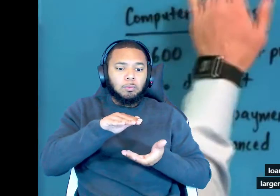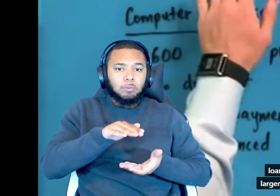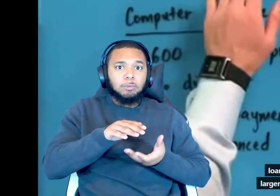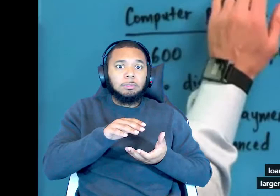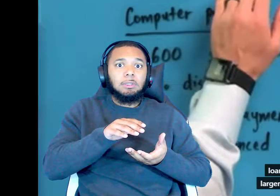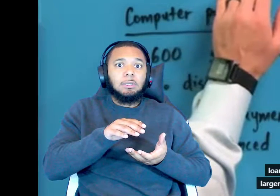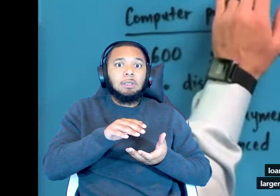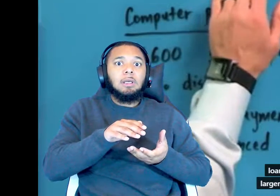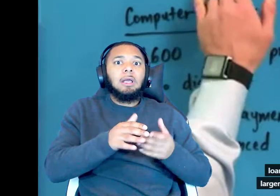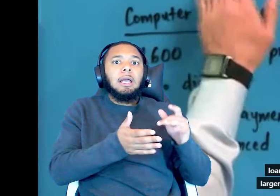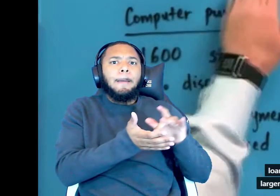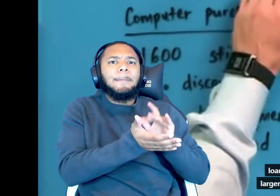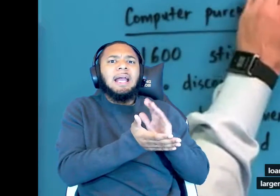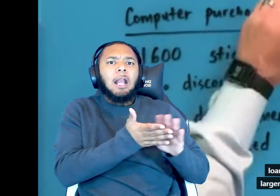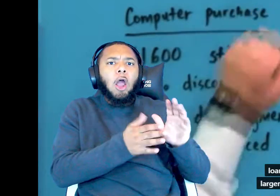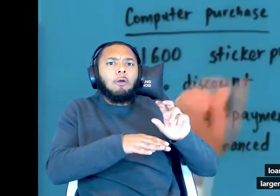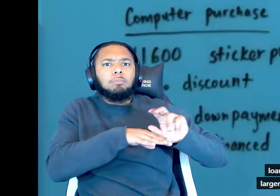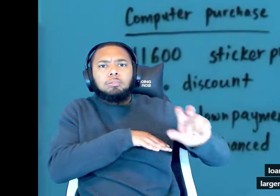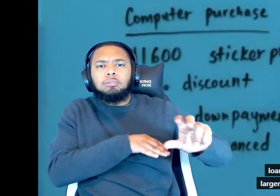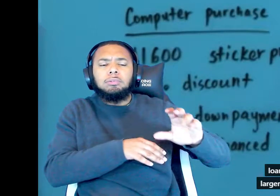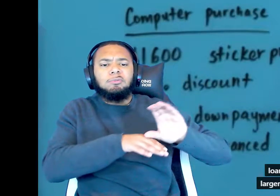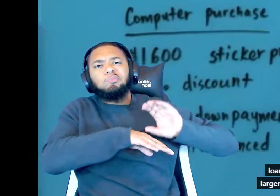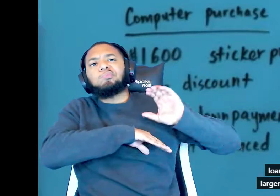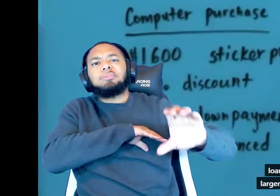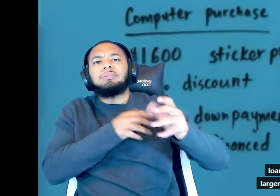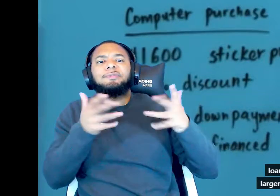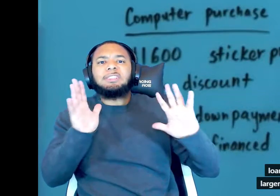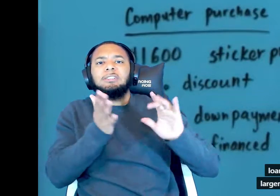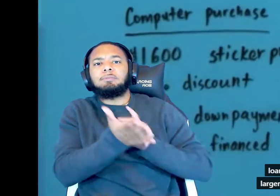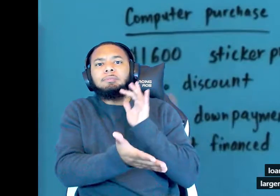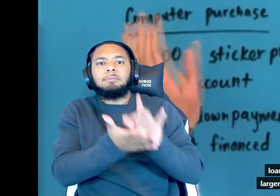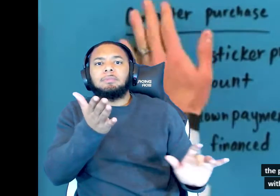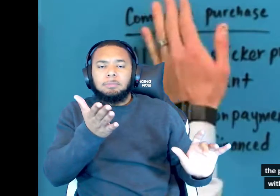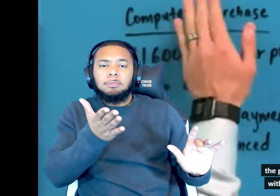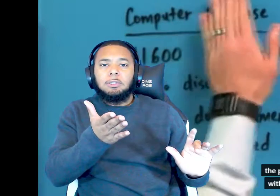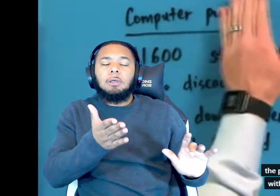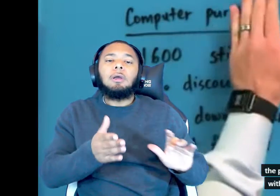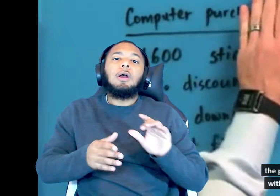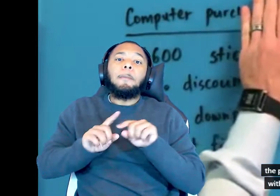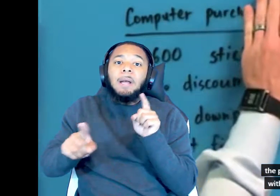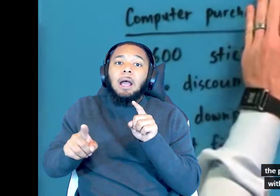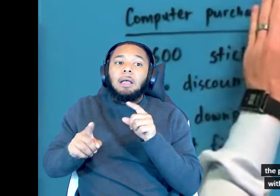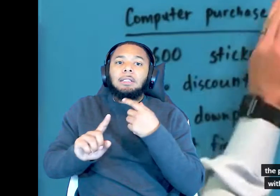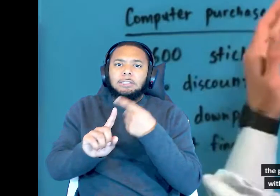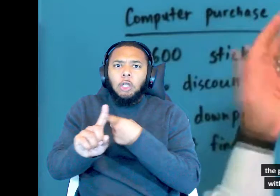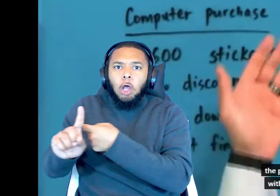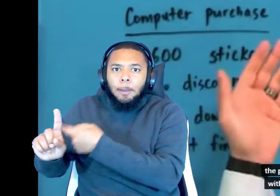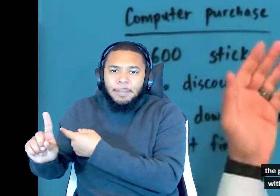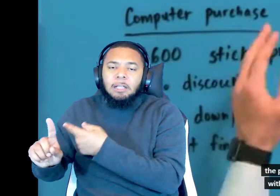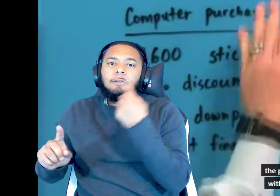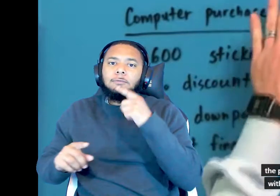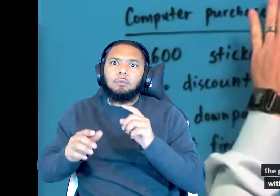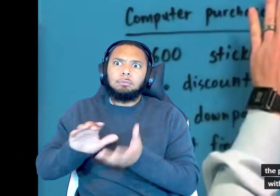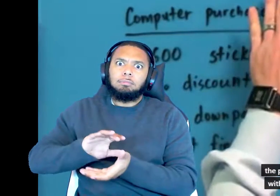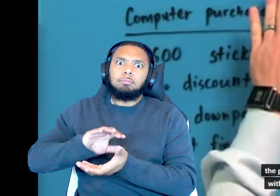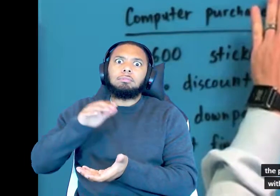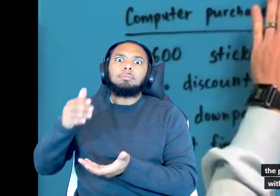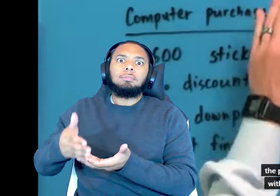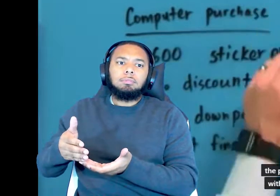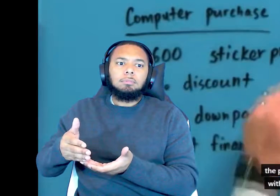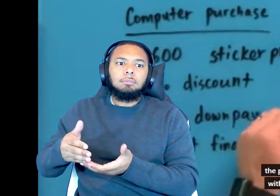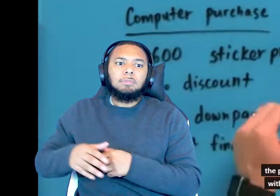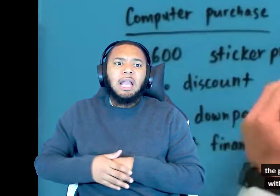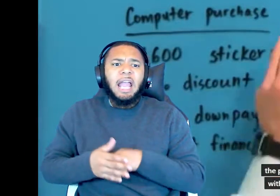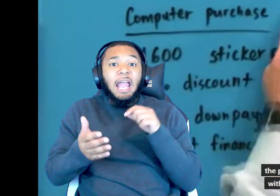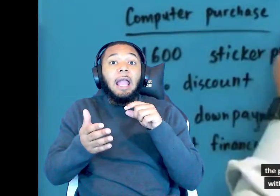installment loans, you're going to be looking for larger amounts, greater than $1,000. And the payback can be pretty short, like within a